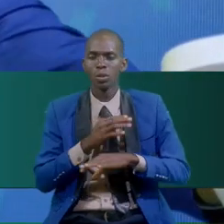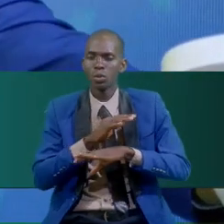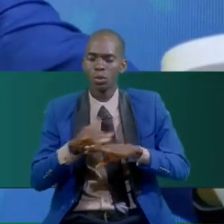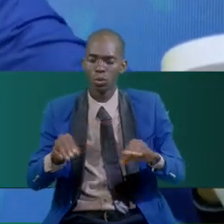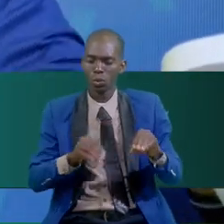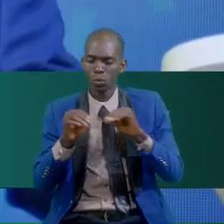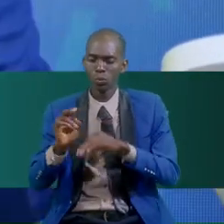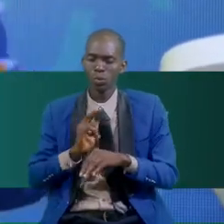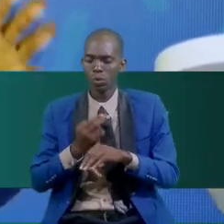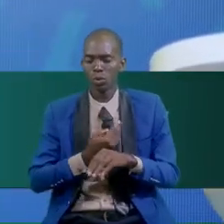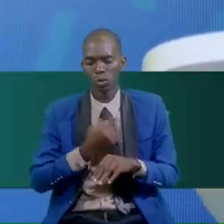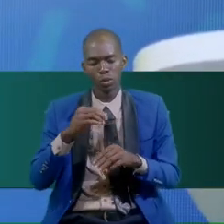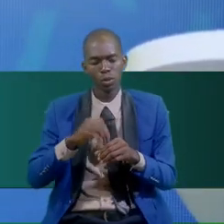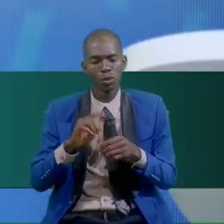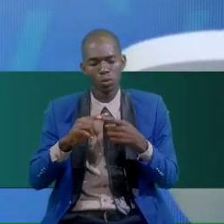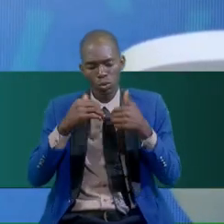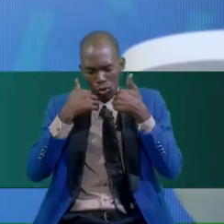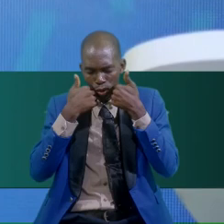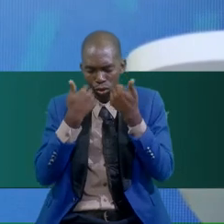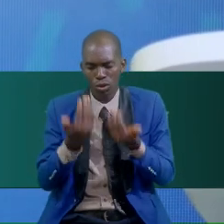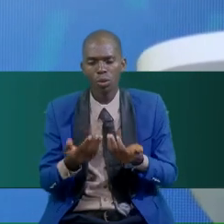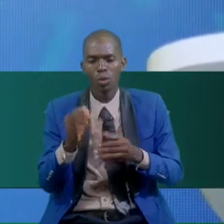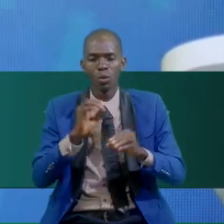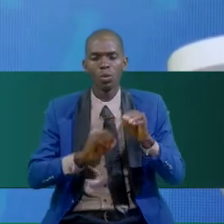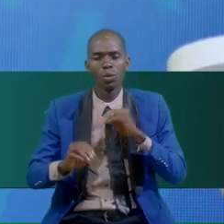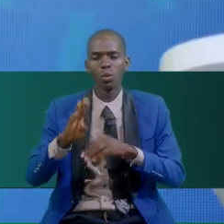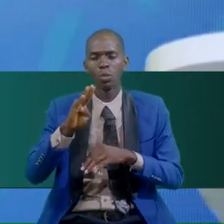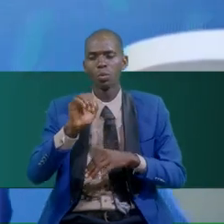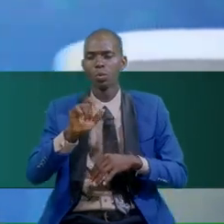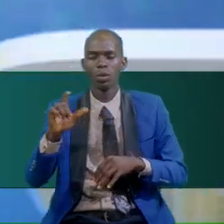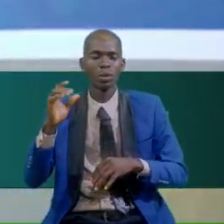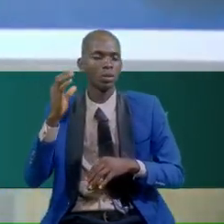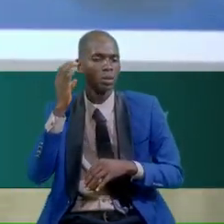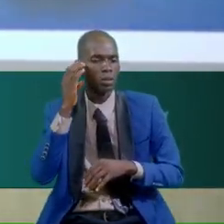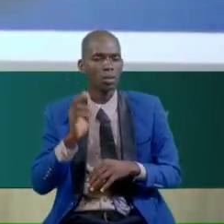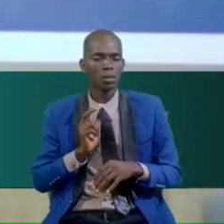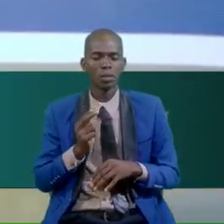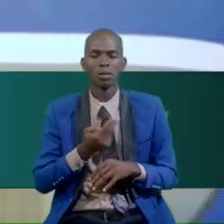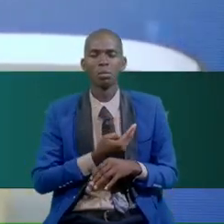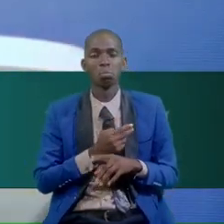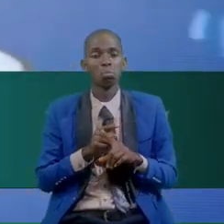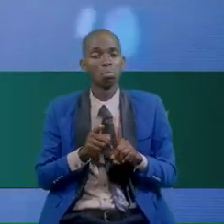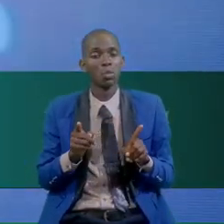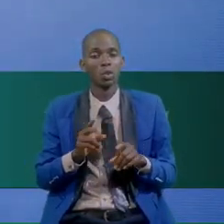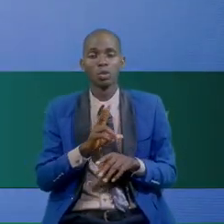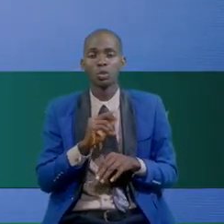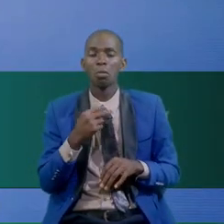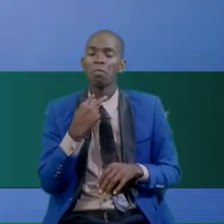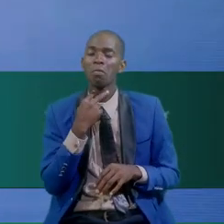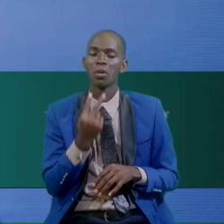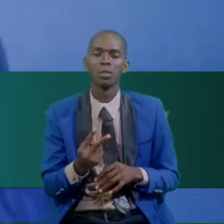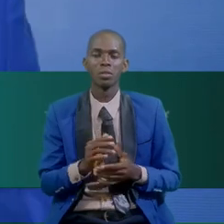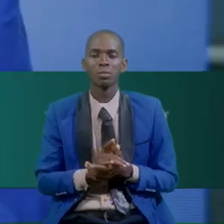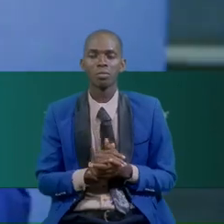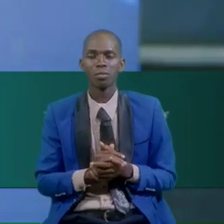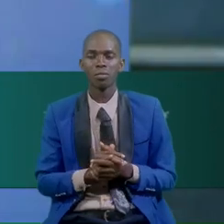for you. Oh Baal, hear us. But there was no voice.